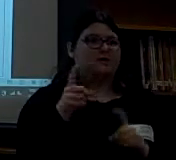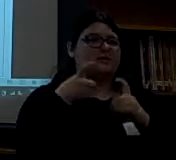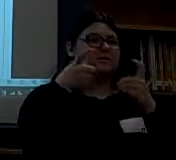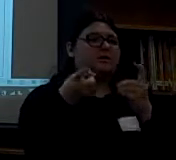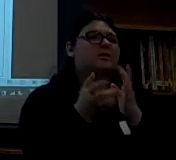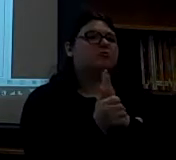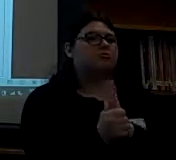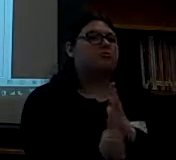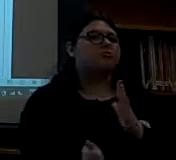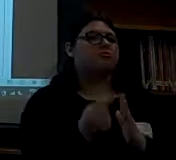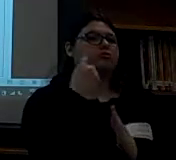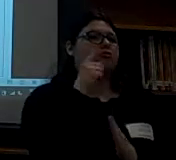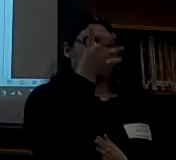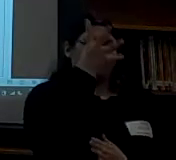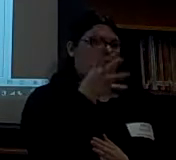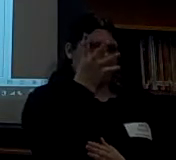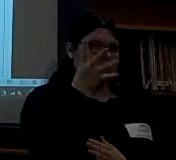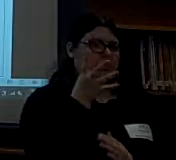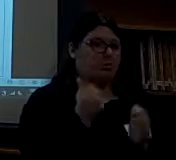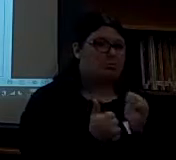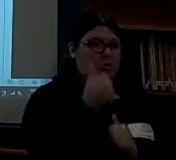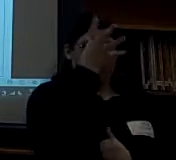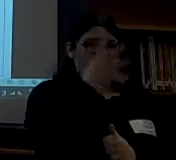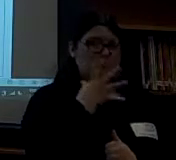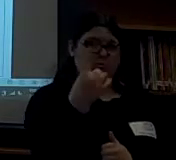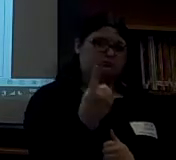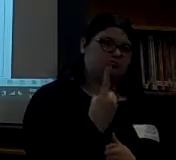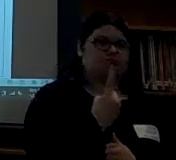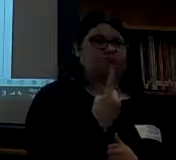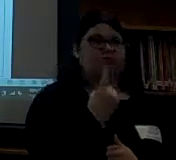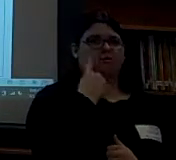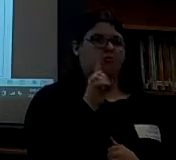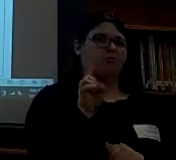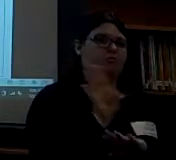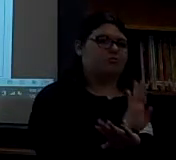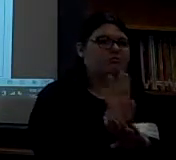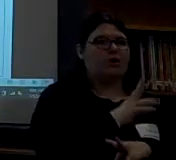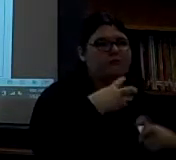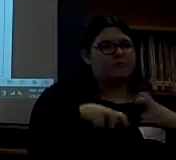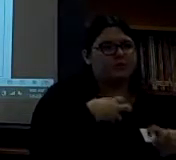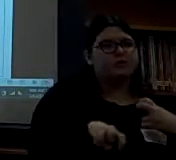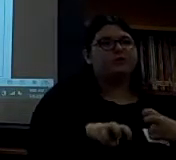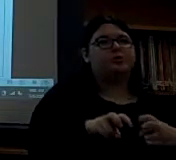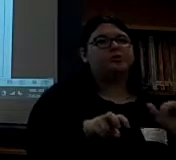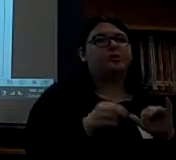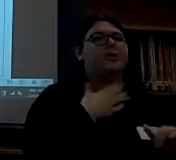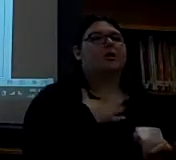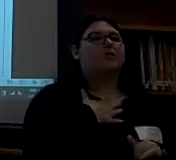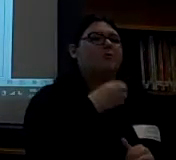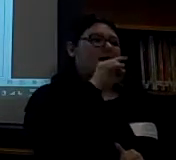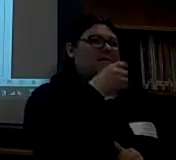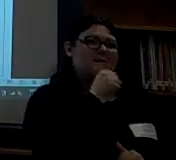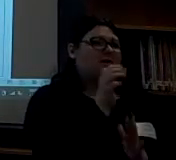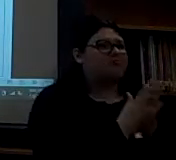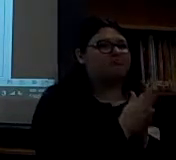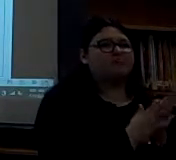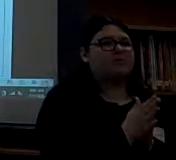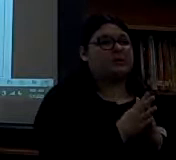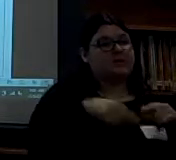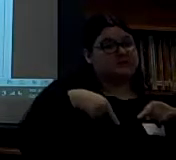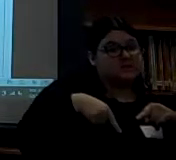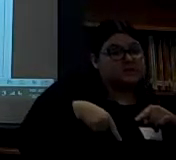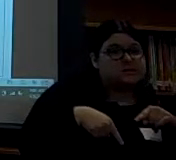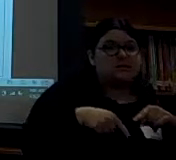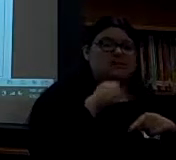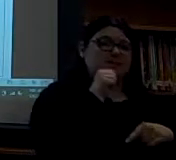tools to parents. So most parents come to me for some sort of behavior issue, whether it's my child's not motivated or my child is anxious,